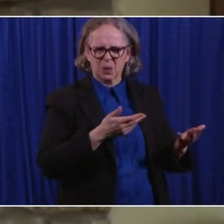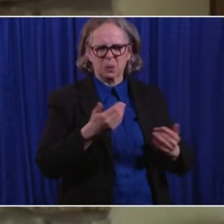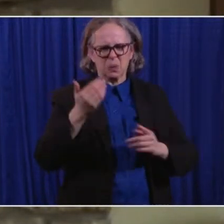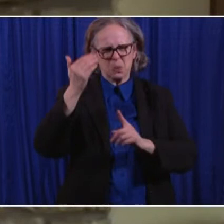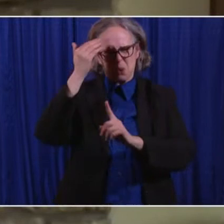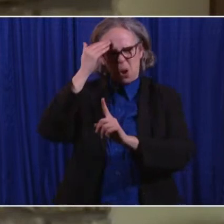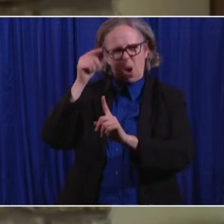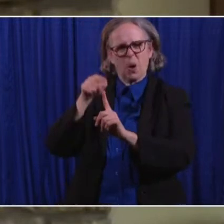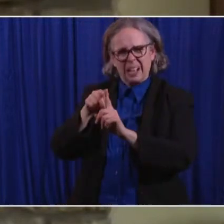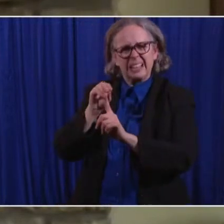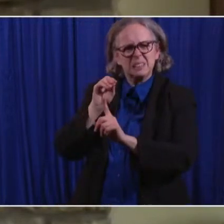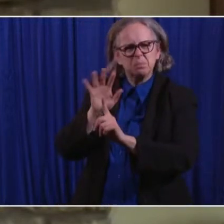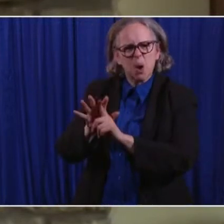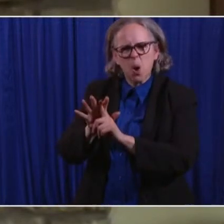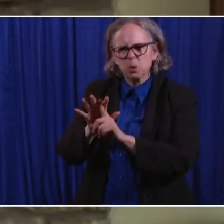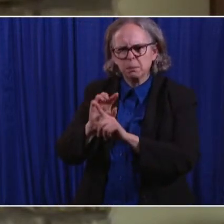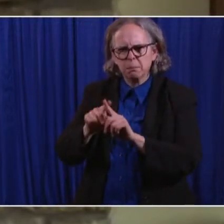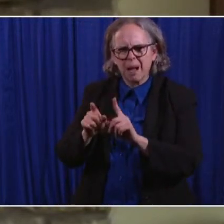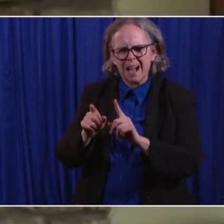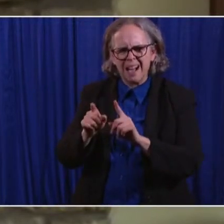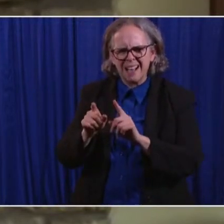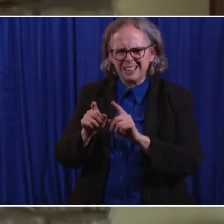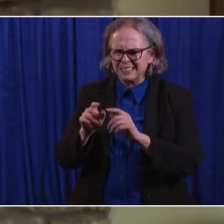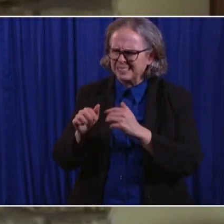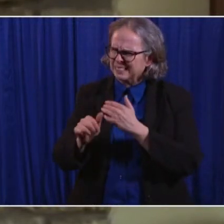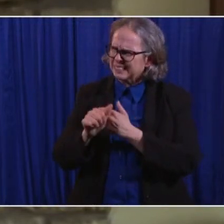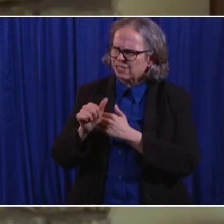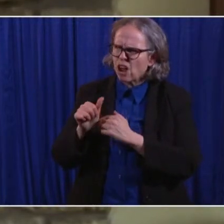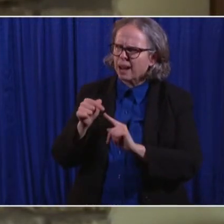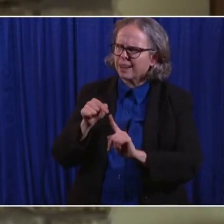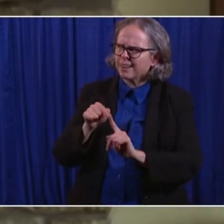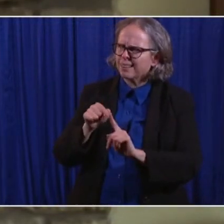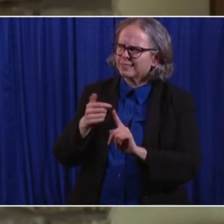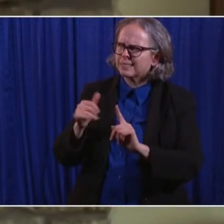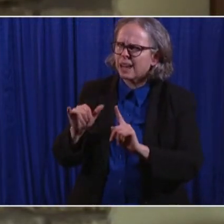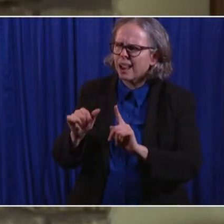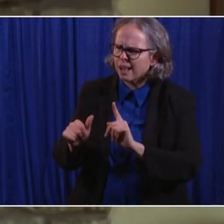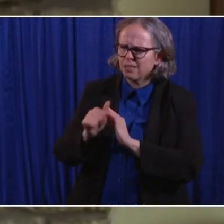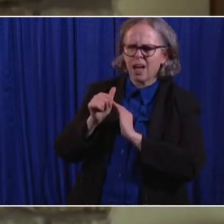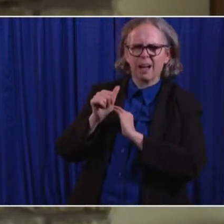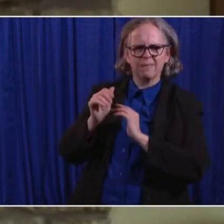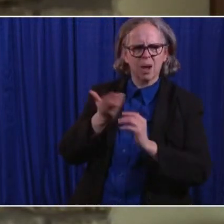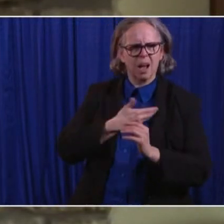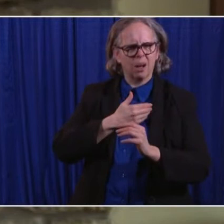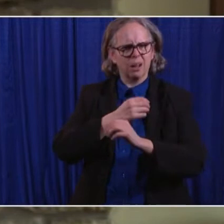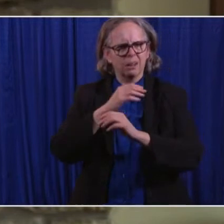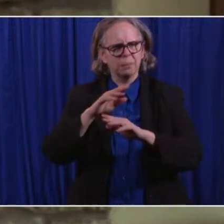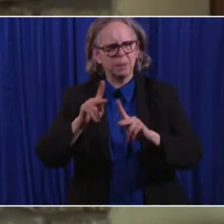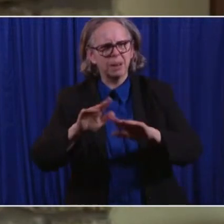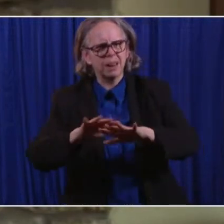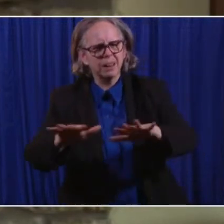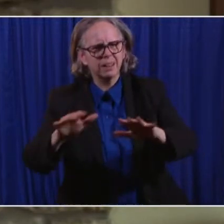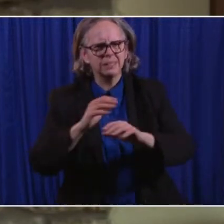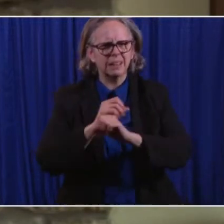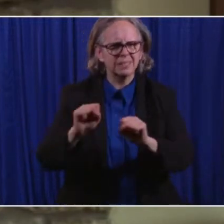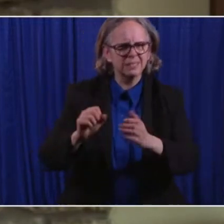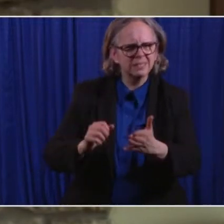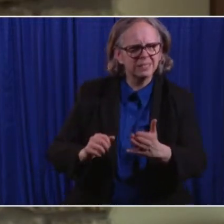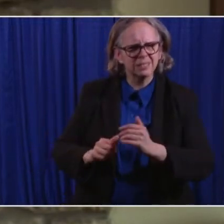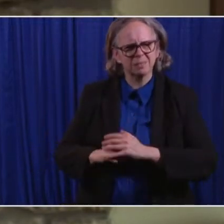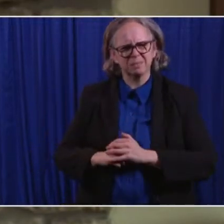we could prove that. But what rational Ohioan wouldn't say,